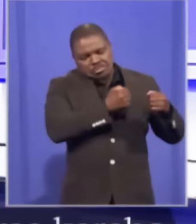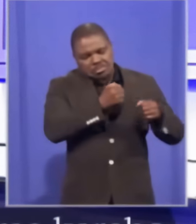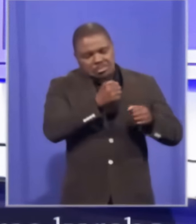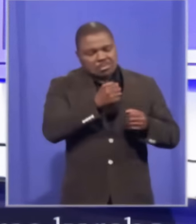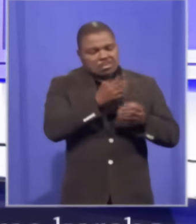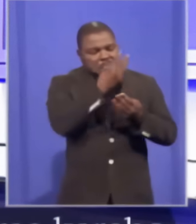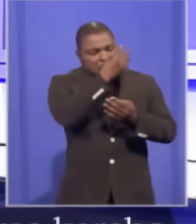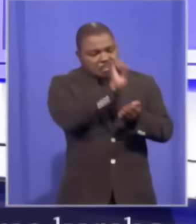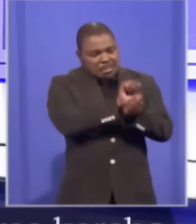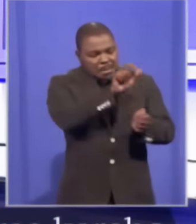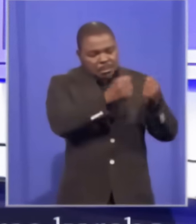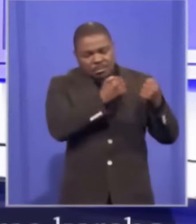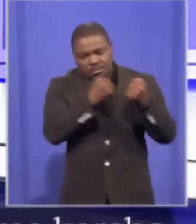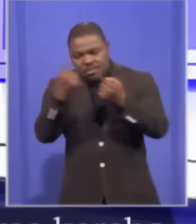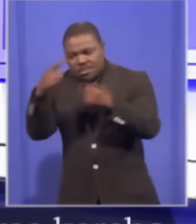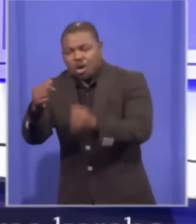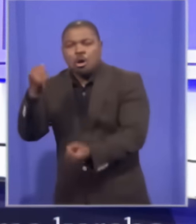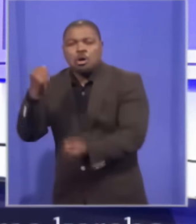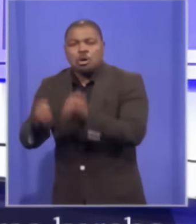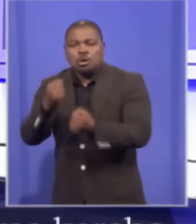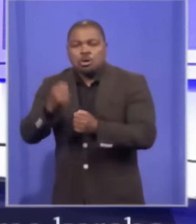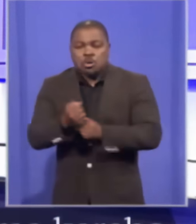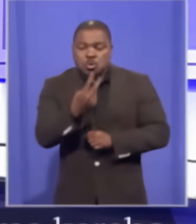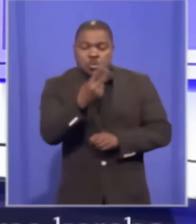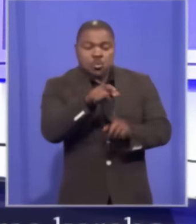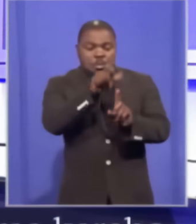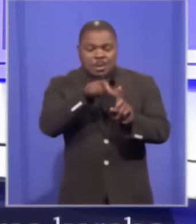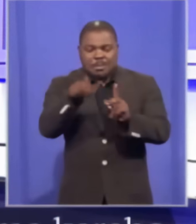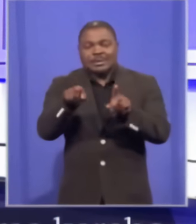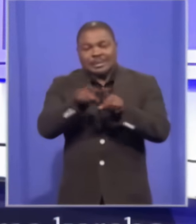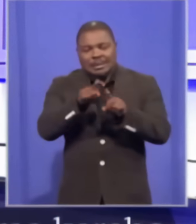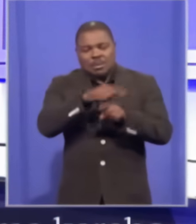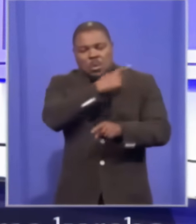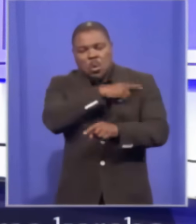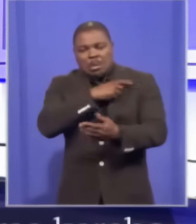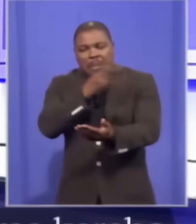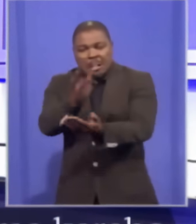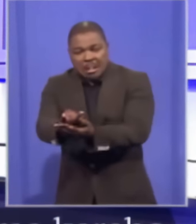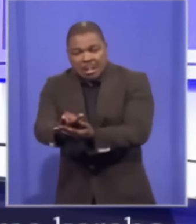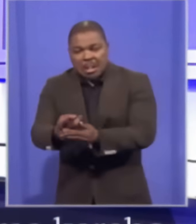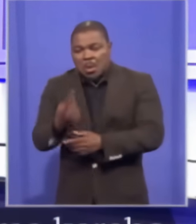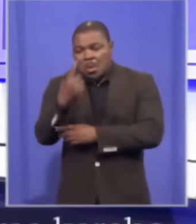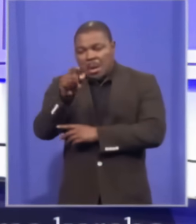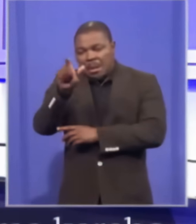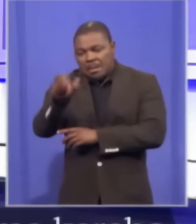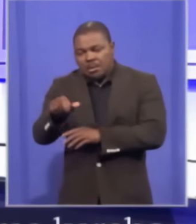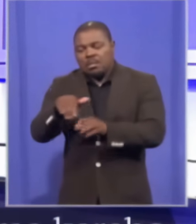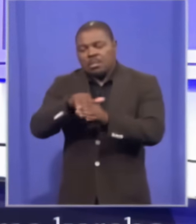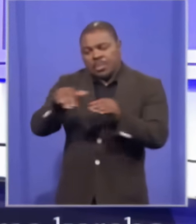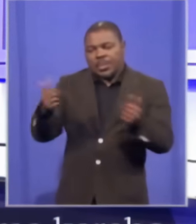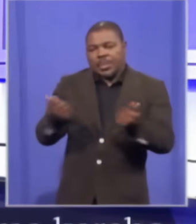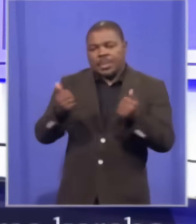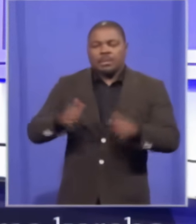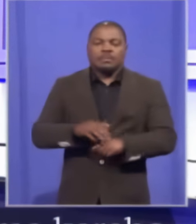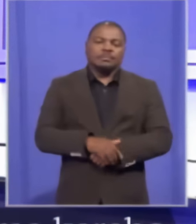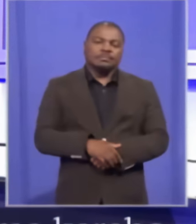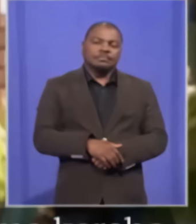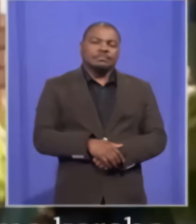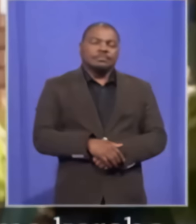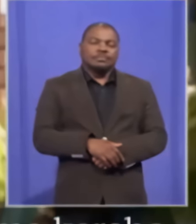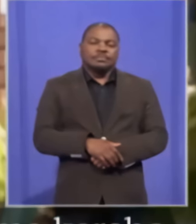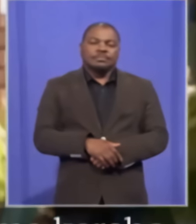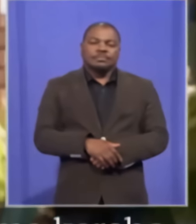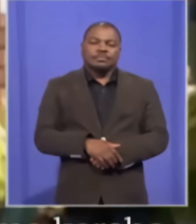leba tshekong ka Mokgophong. Bagolegwa ba babedi ba ile ba amogela bookelong fao o tee a lokolotšwego.